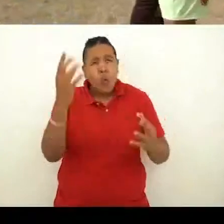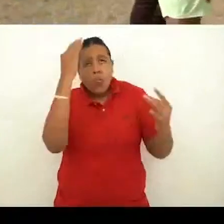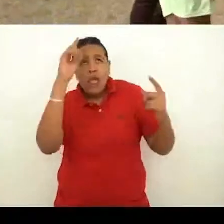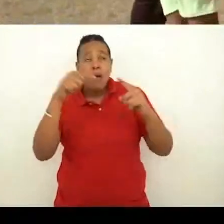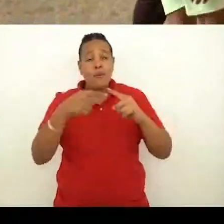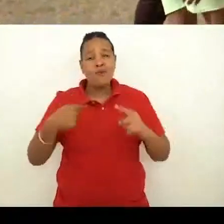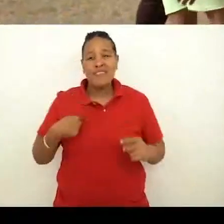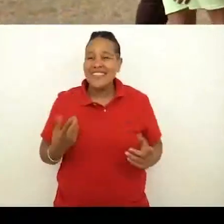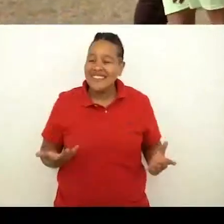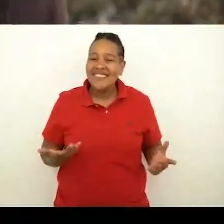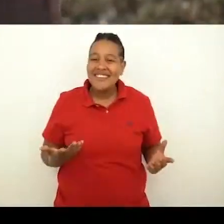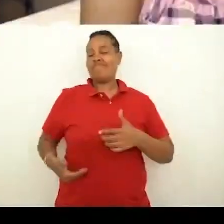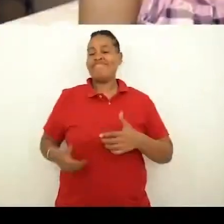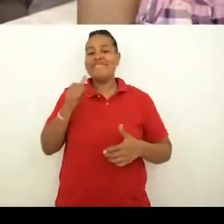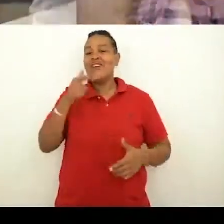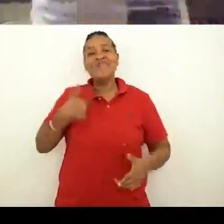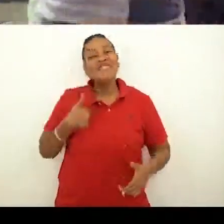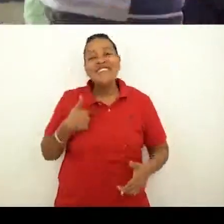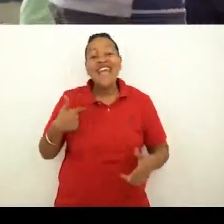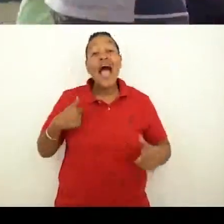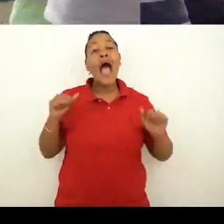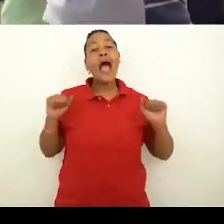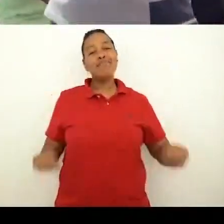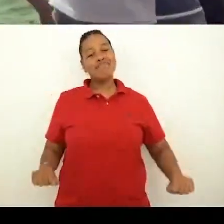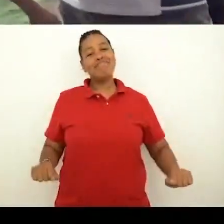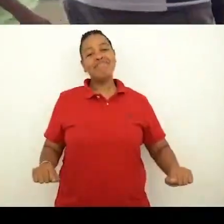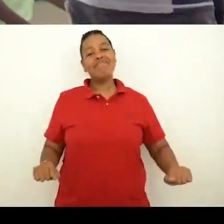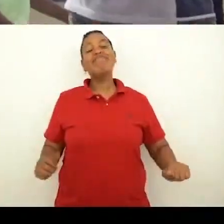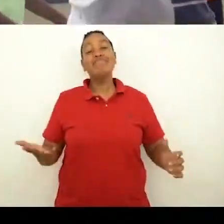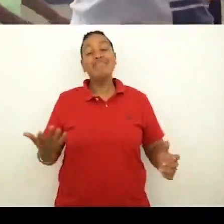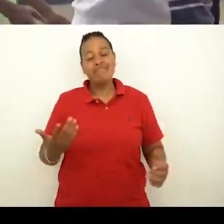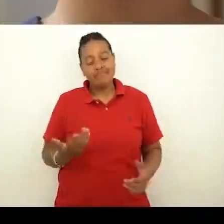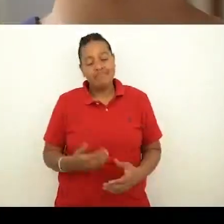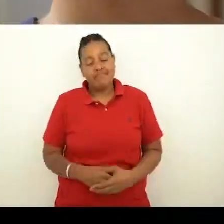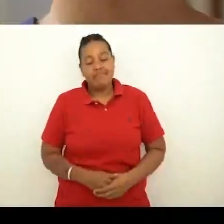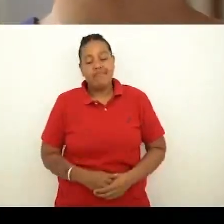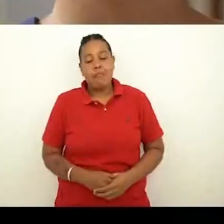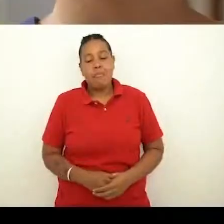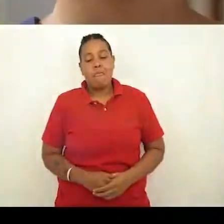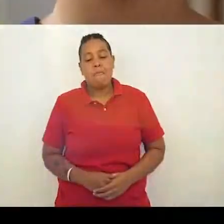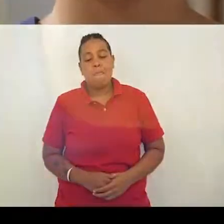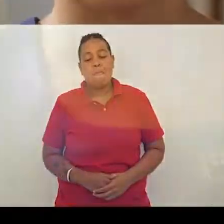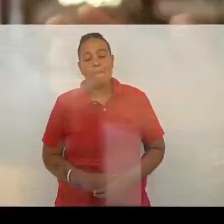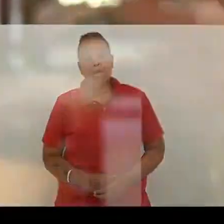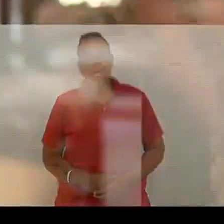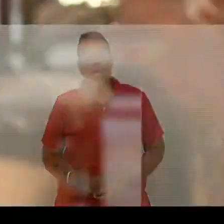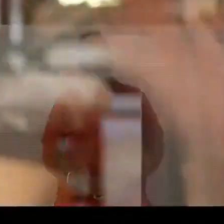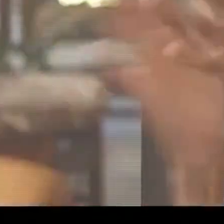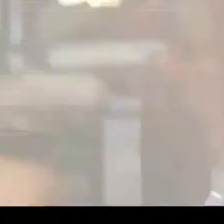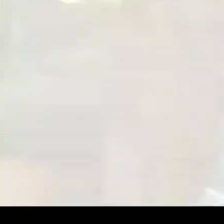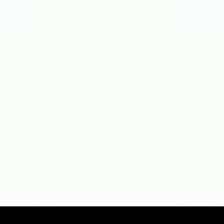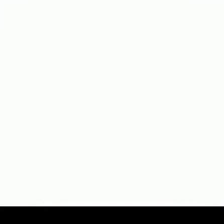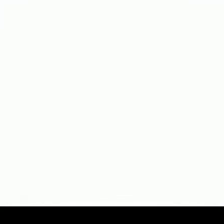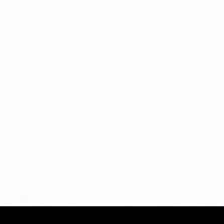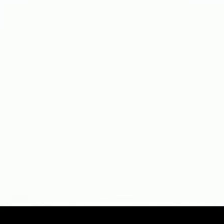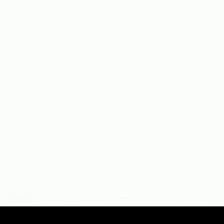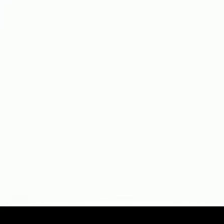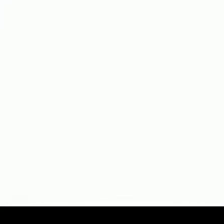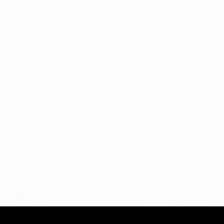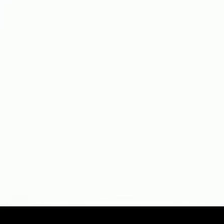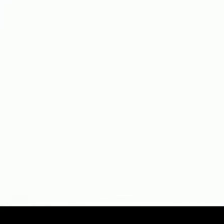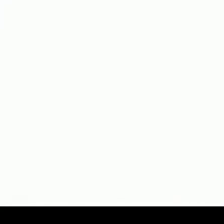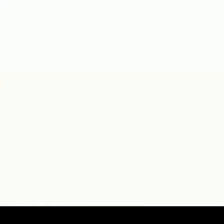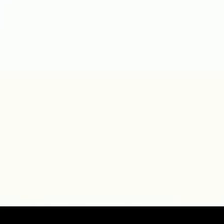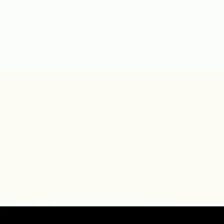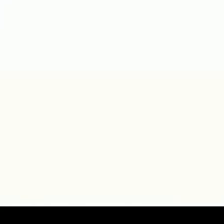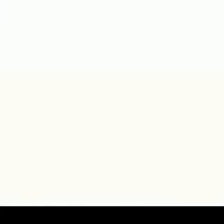what you think about me, I am not my disability. I am able. Visit